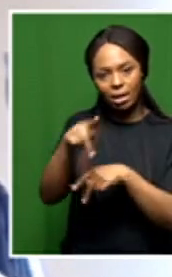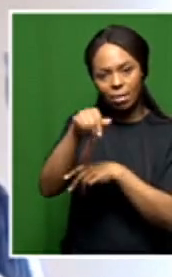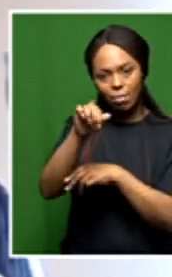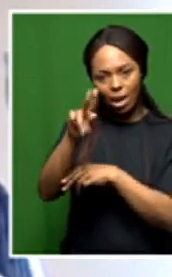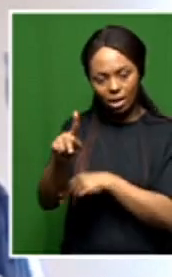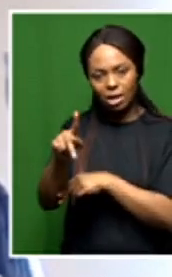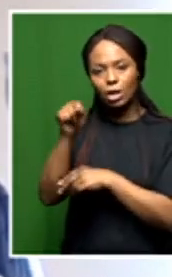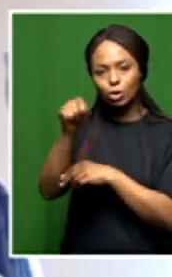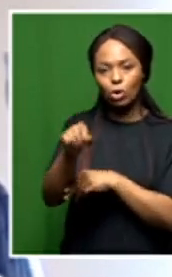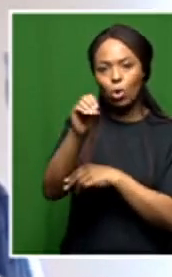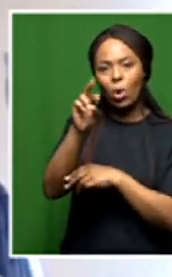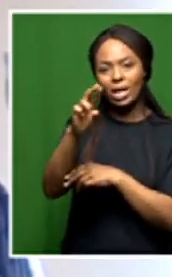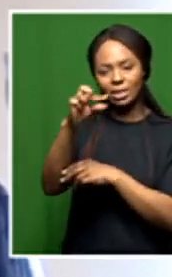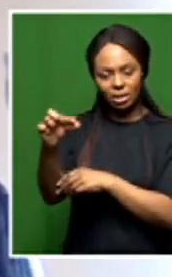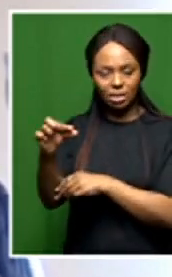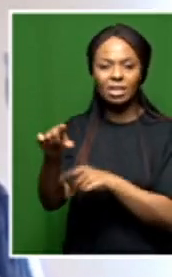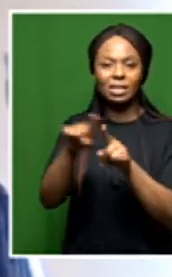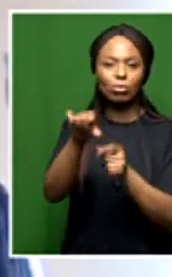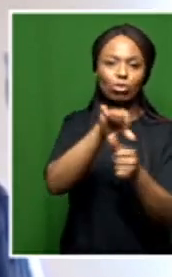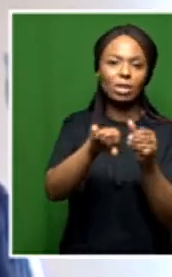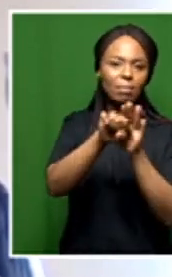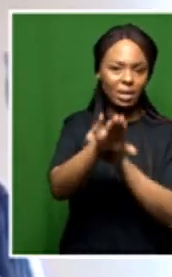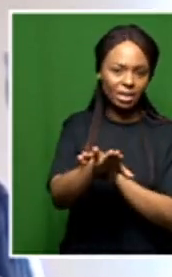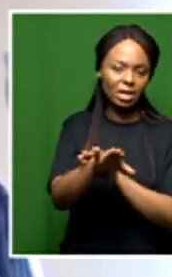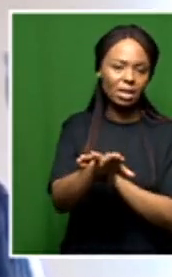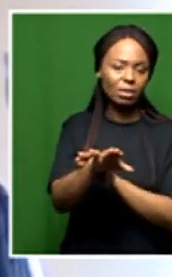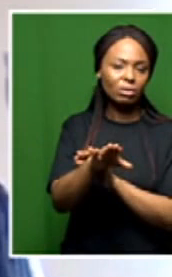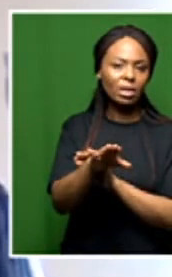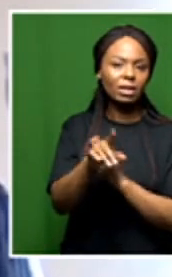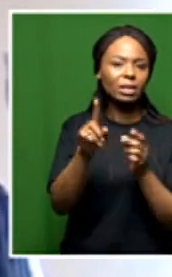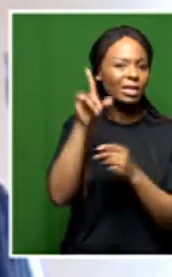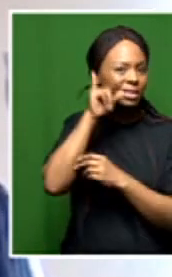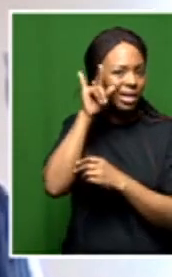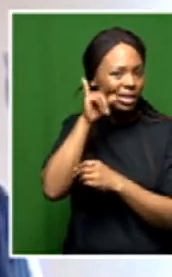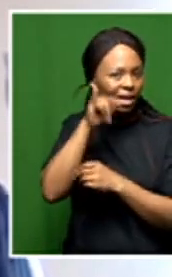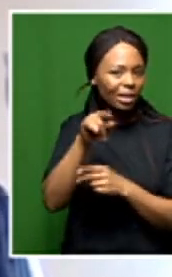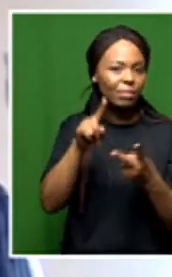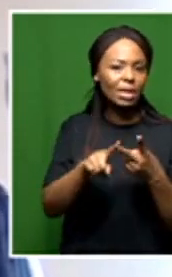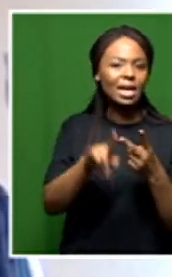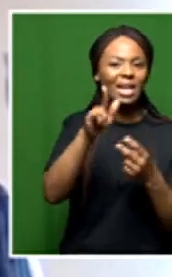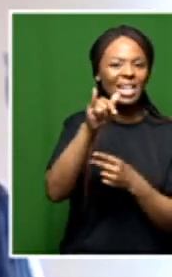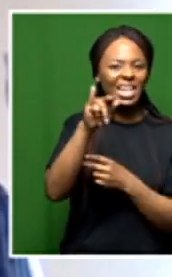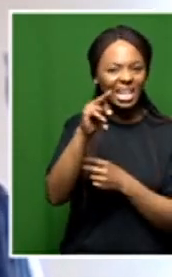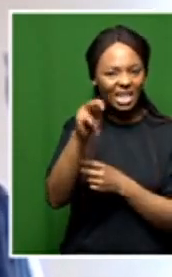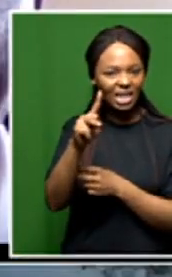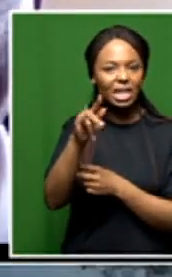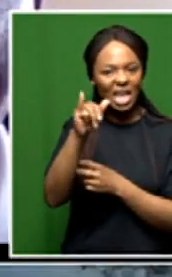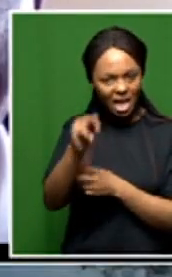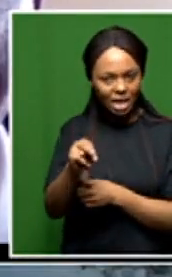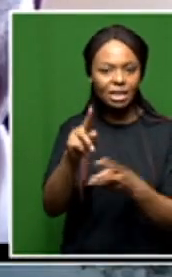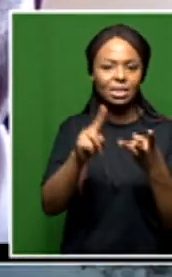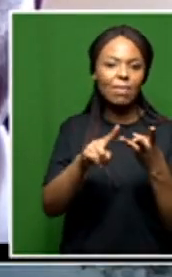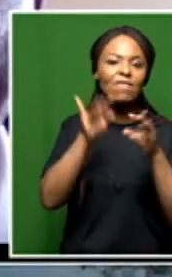www.sanparks.org, and all social media platforms available. We're on LinkedIn, we're on Instagram, we're as well on Facebook. All right, Mr.